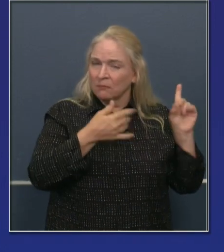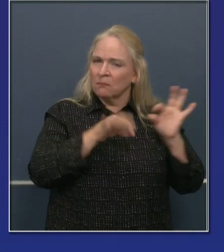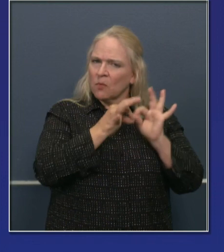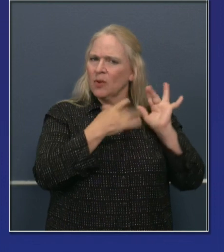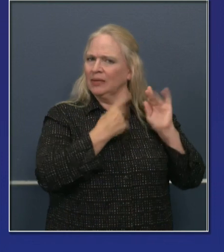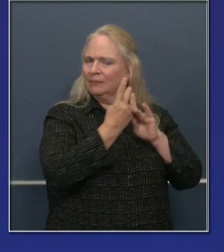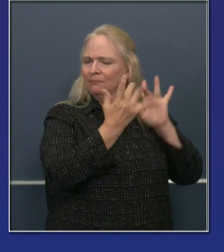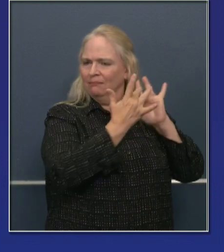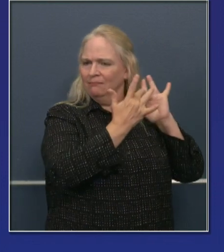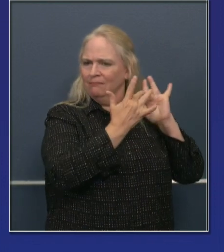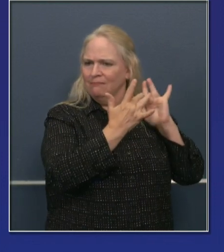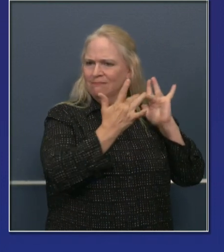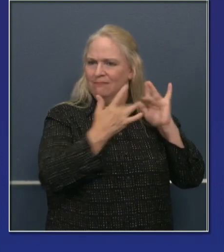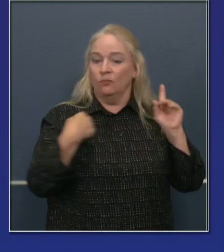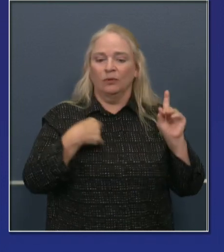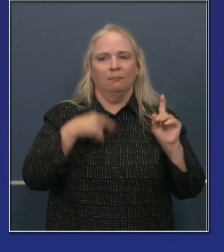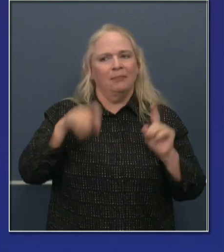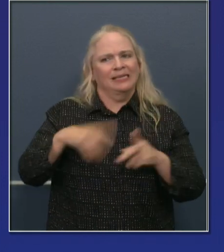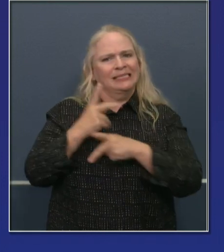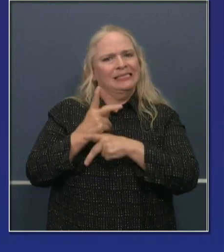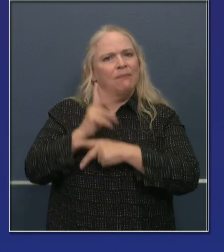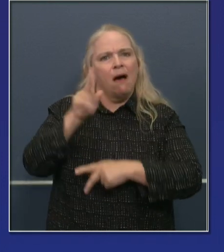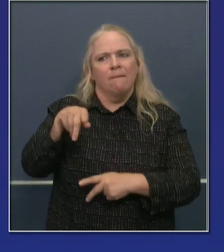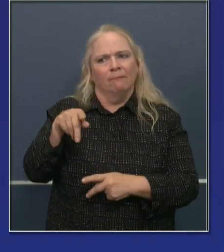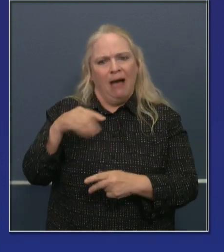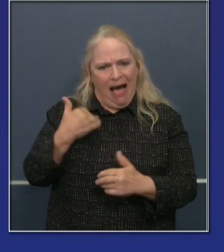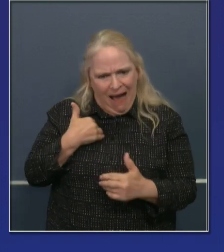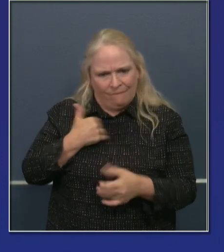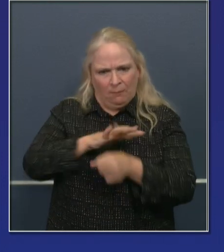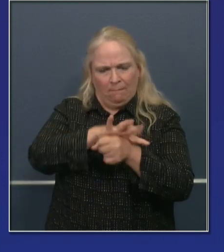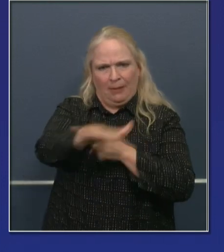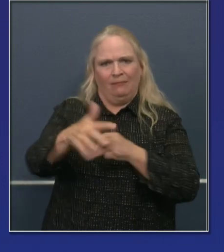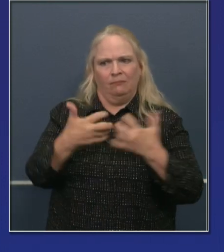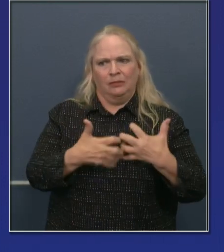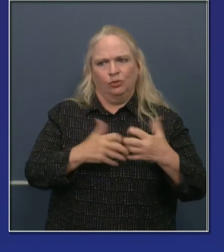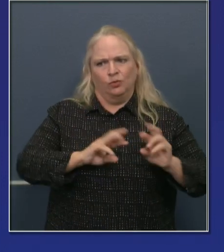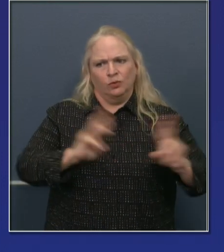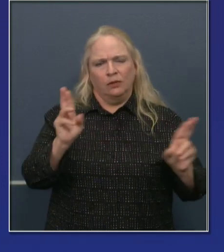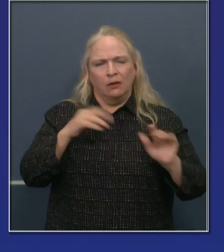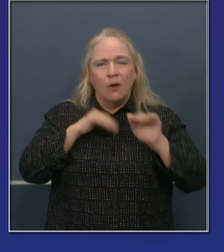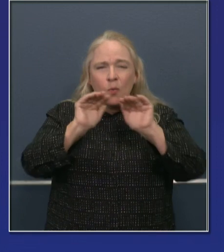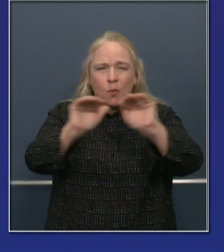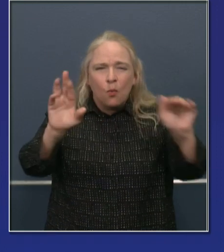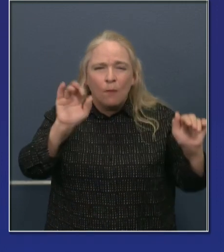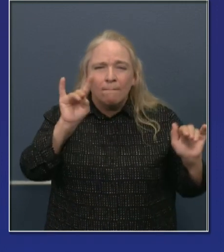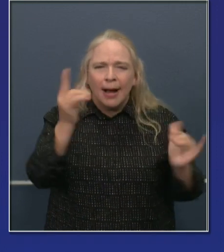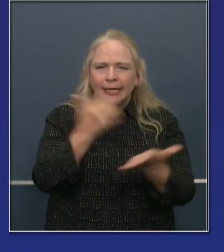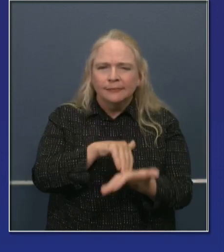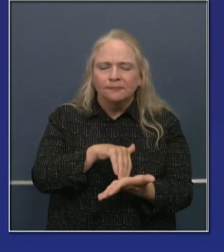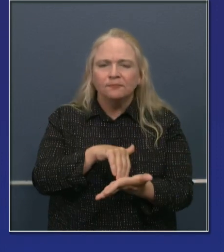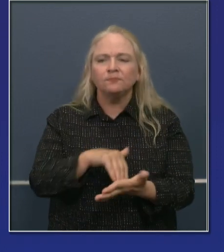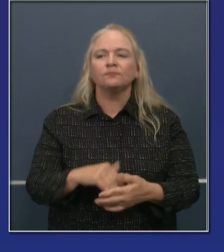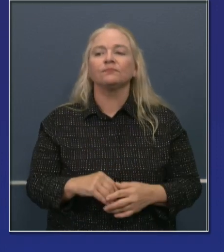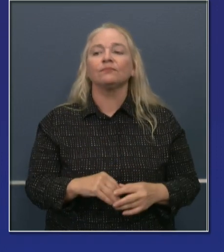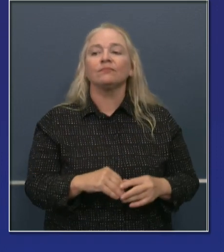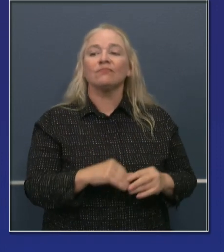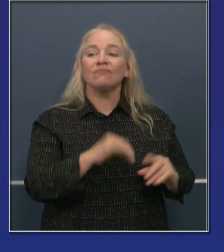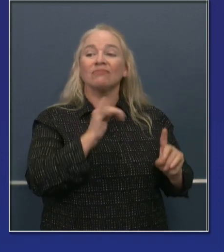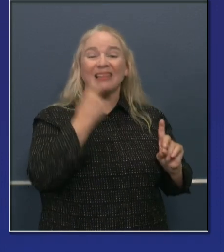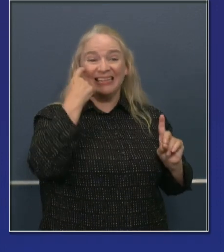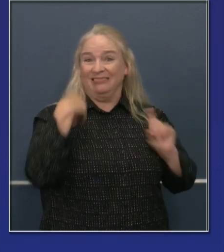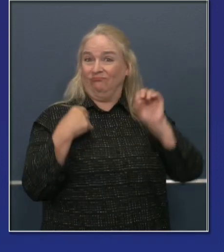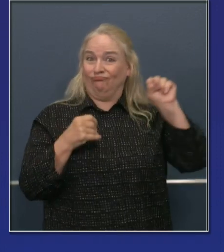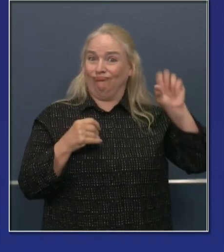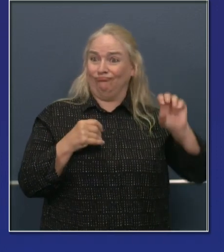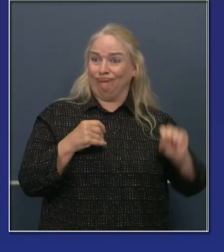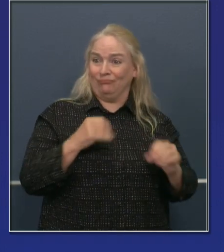stage because, as I remind you consistently, and I'll do it again today, that the numbers we present you are in